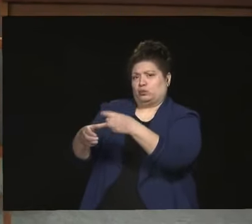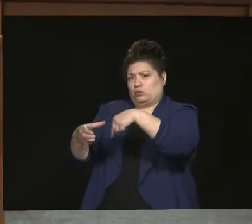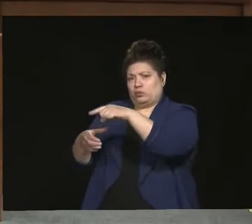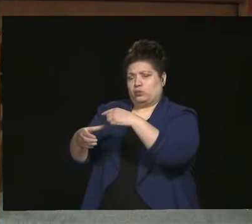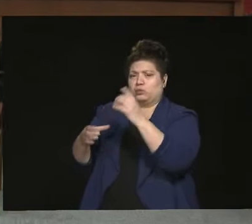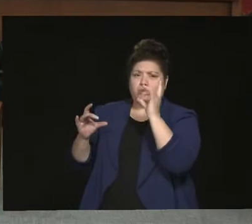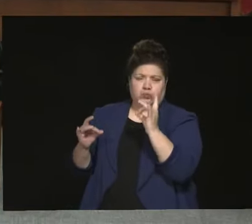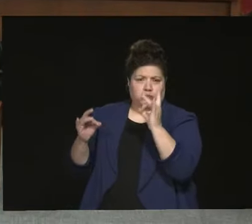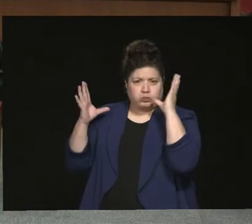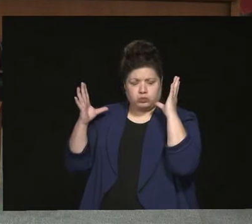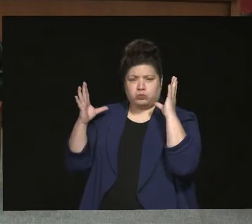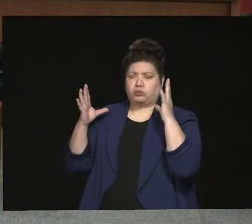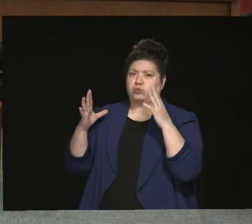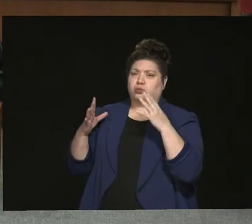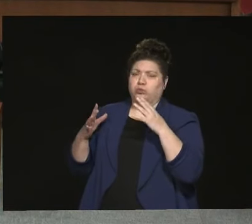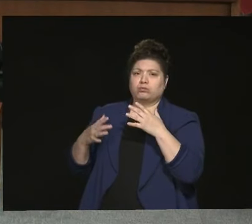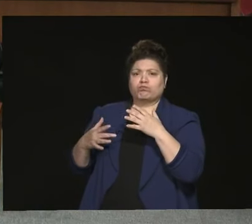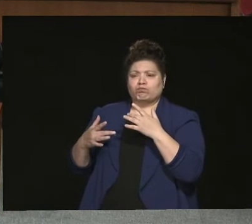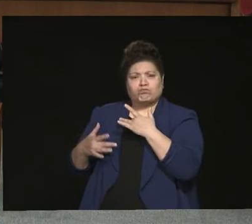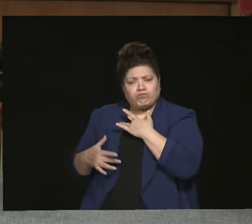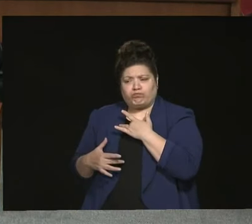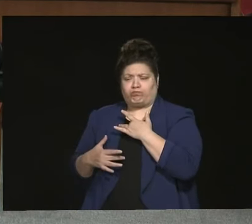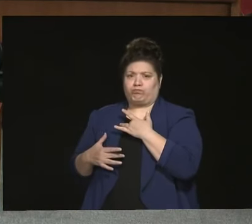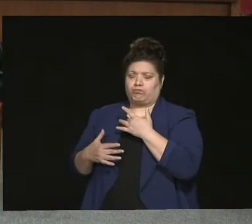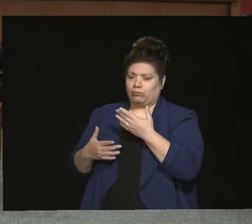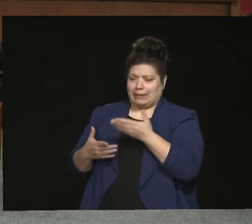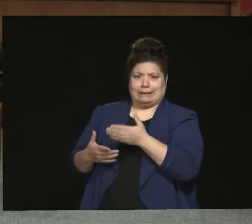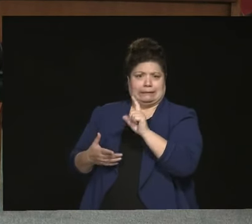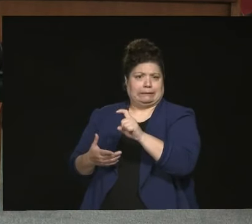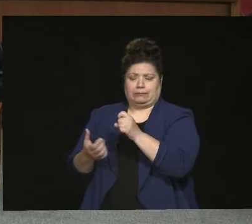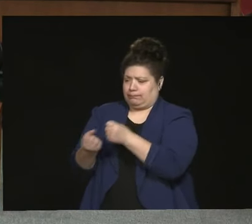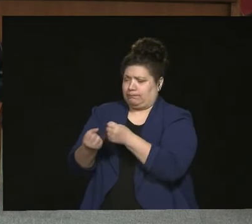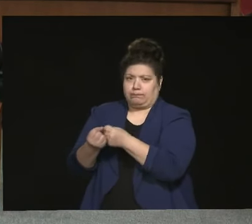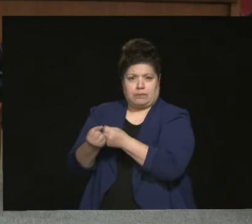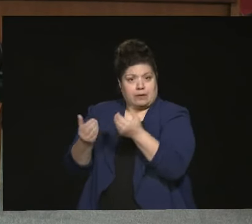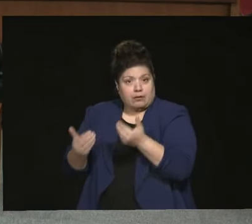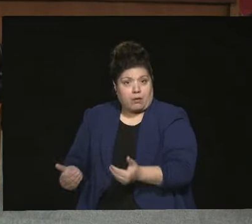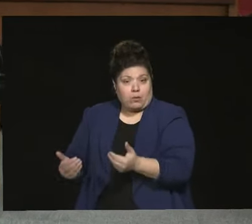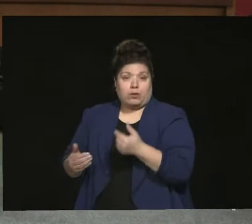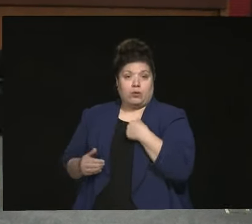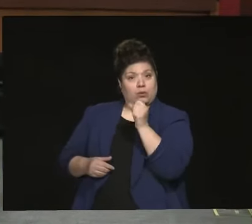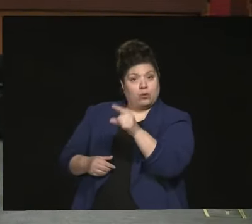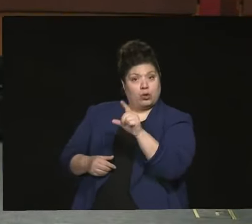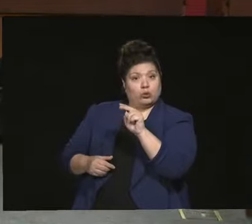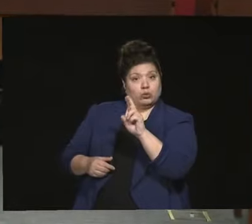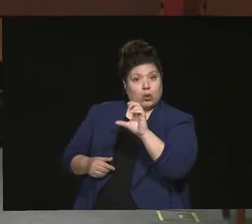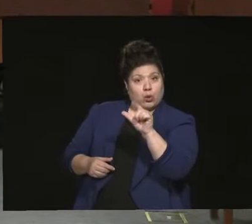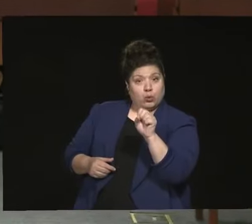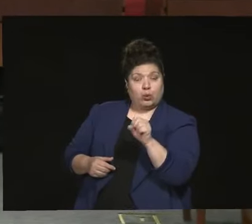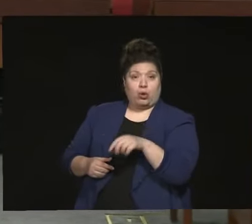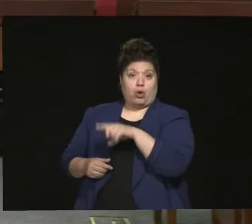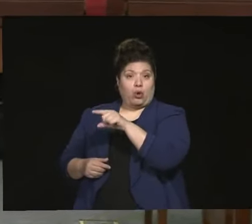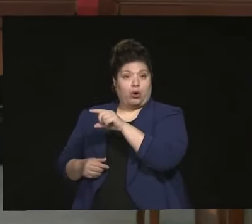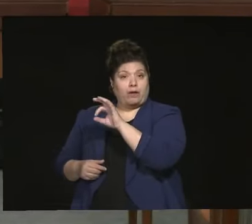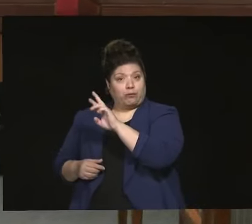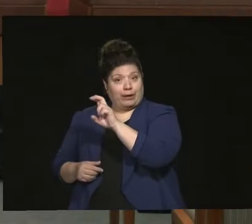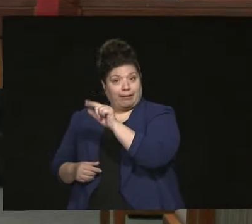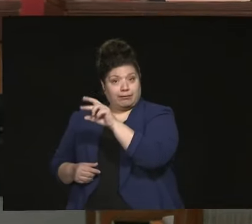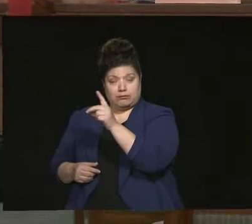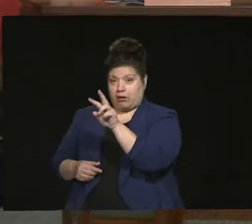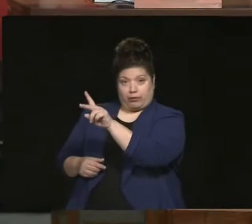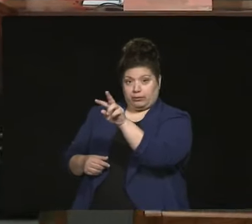help now. So the question would be, I guess, to either Mr. Duclos or to Chrystia Freeland, what specifically is François